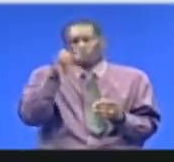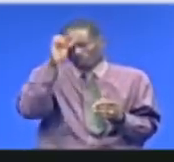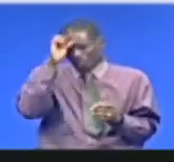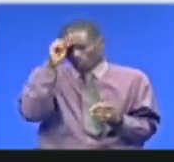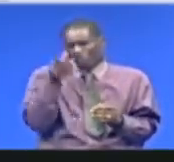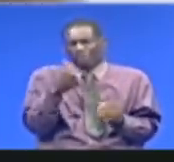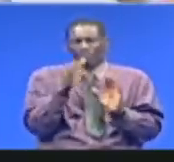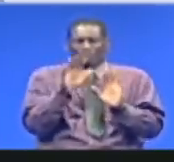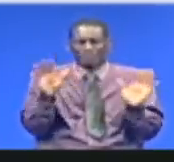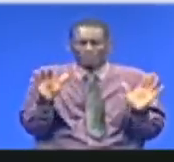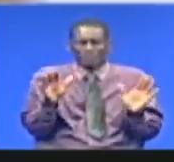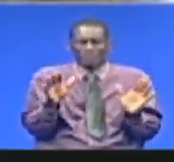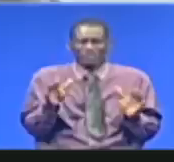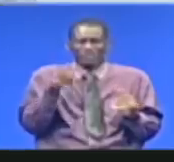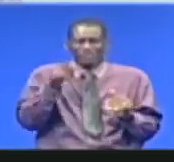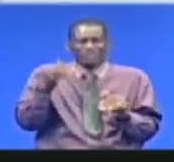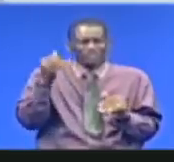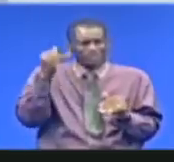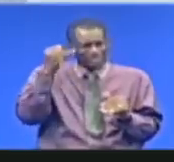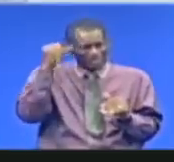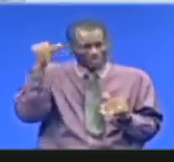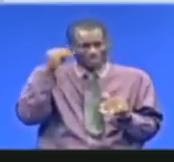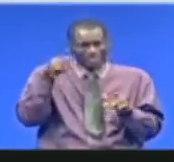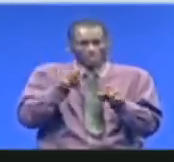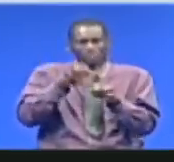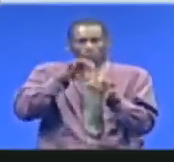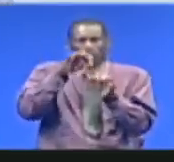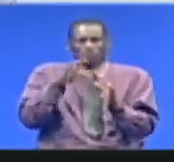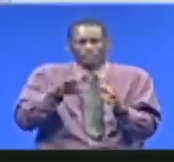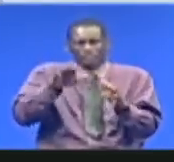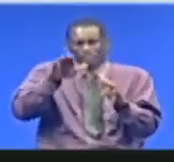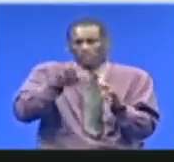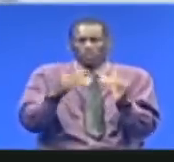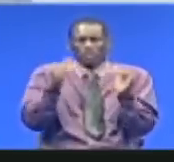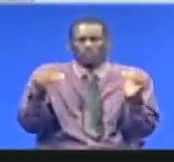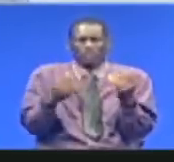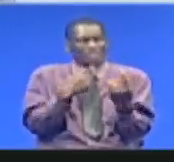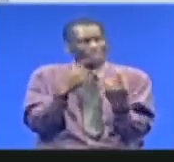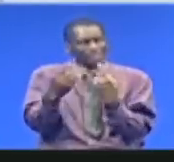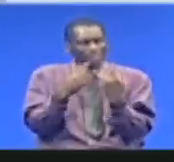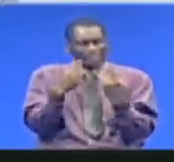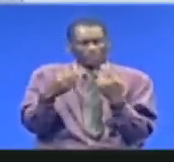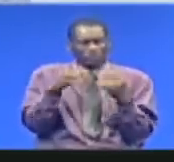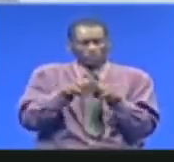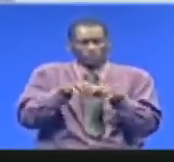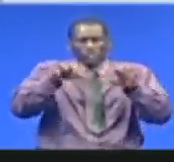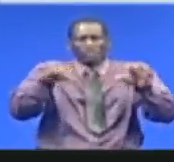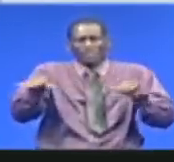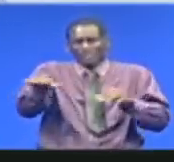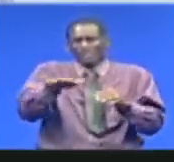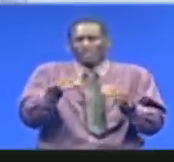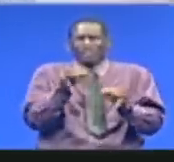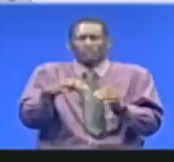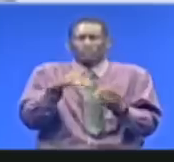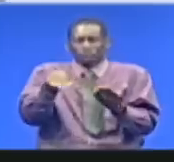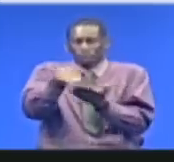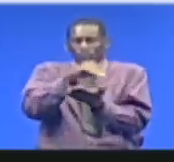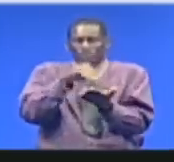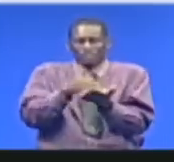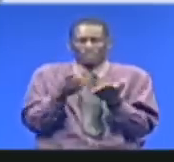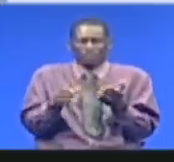know. That perception, even to voters at a lower level, the conversation, even in marketplace, yeah, even if you go to centers now, if